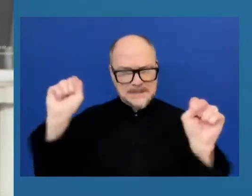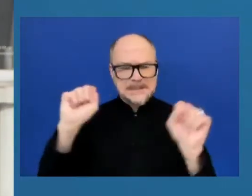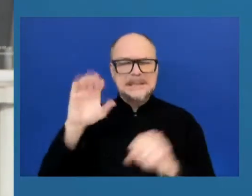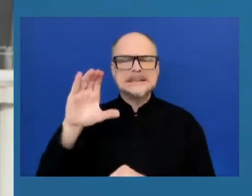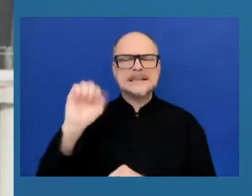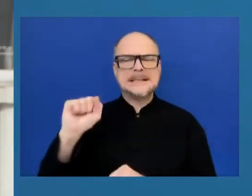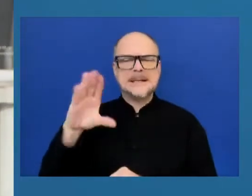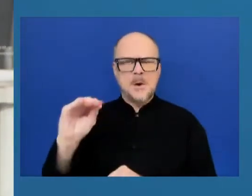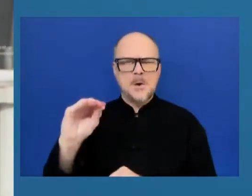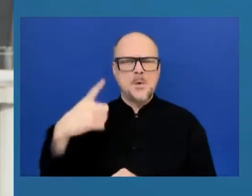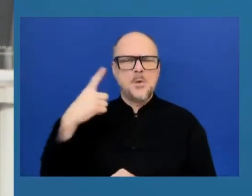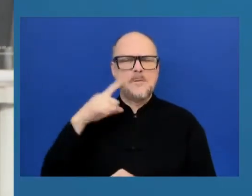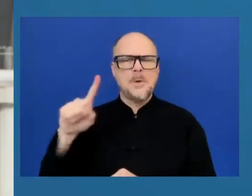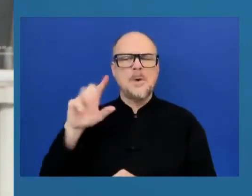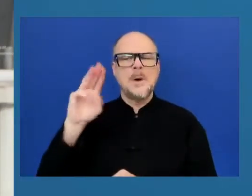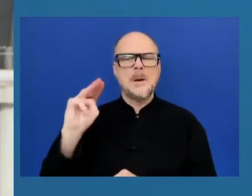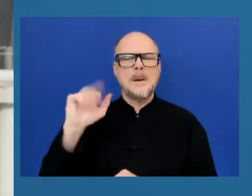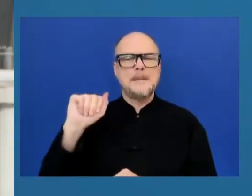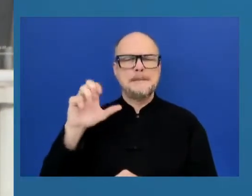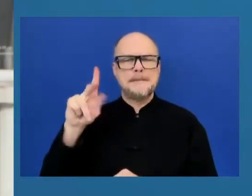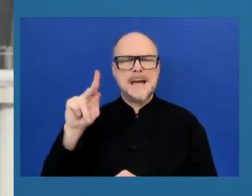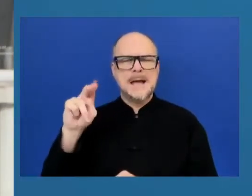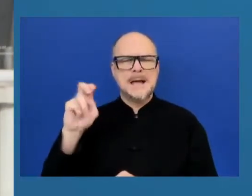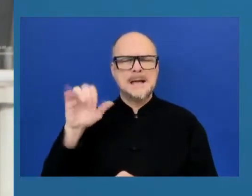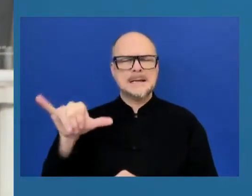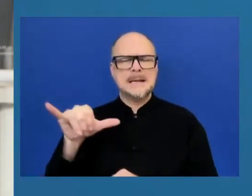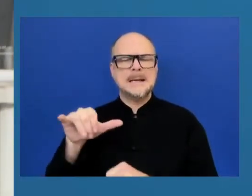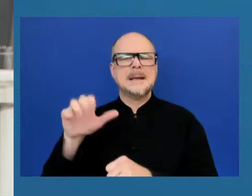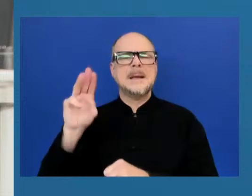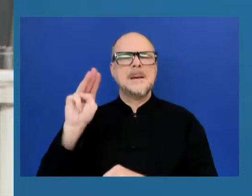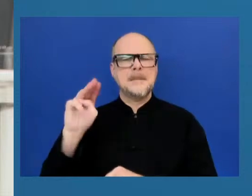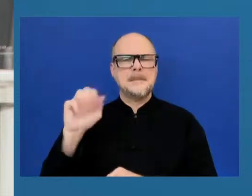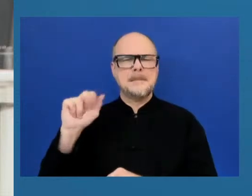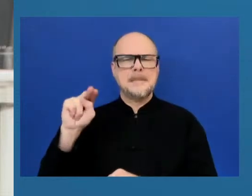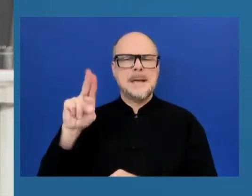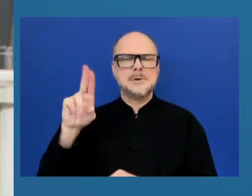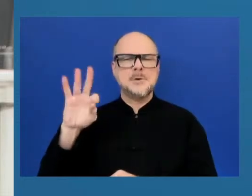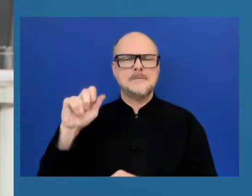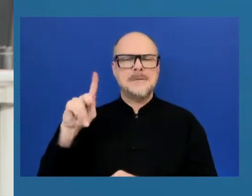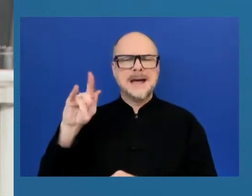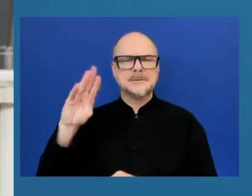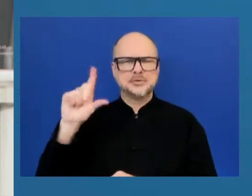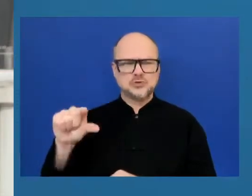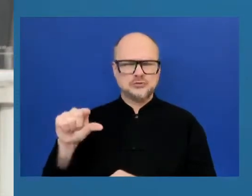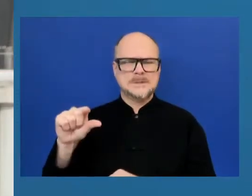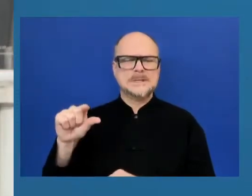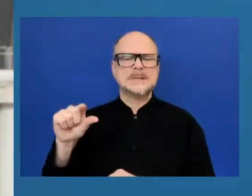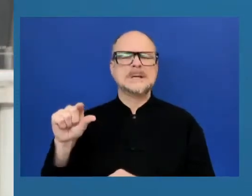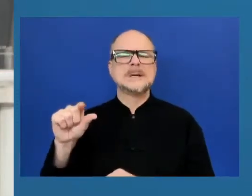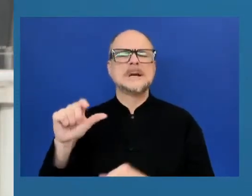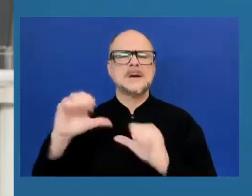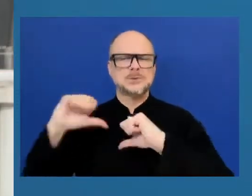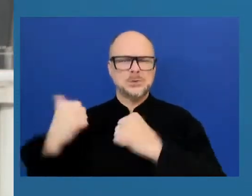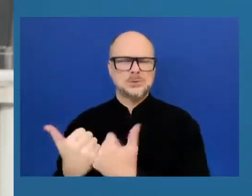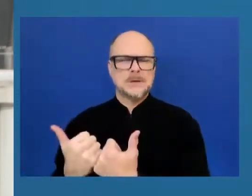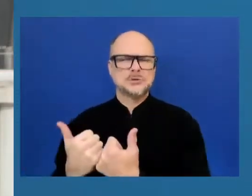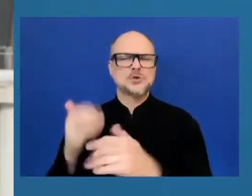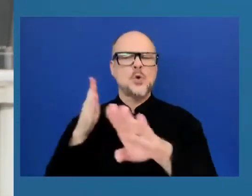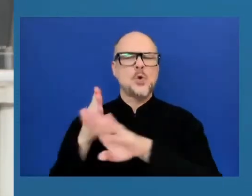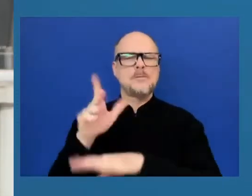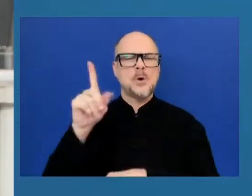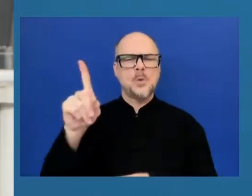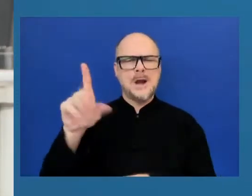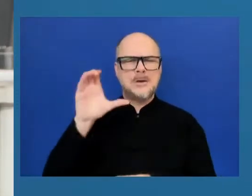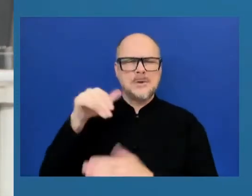Association. Over 100,000 workers are amongst those companies. But statewide, with other partners through the Alliance,